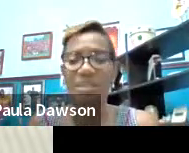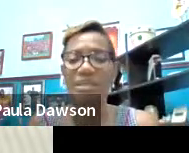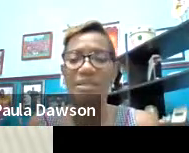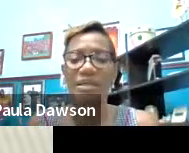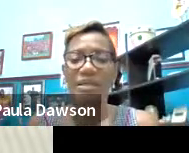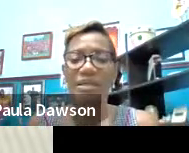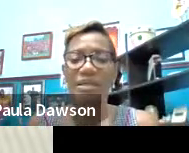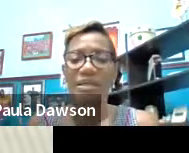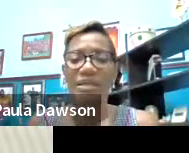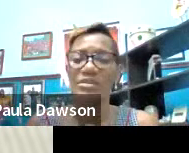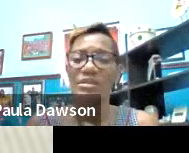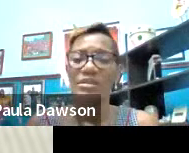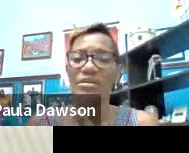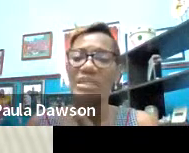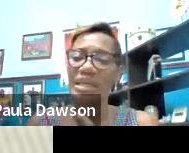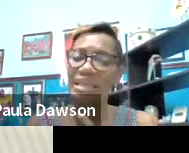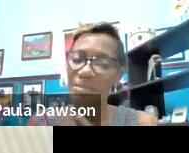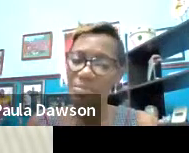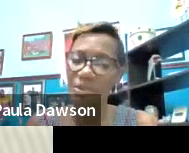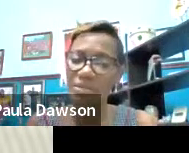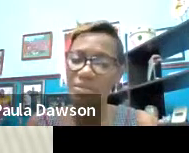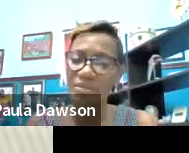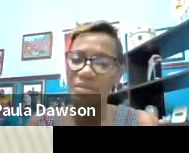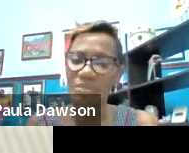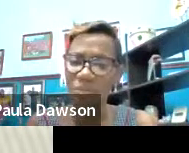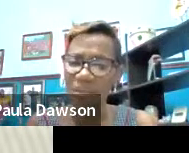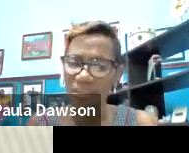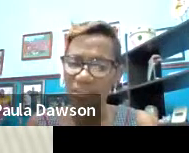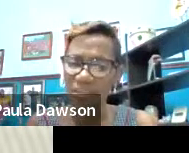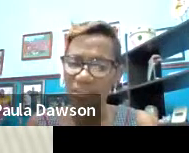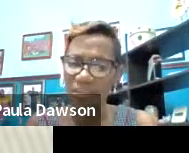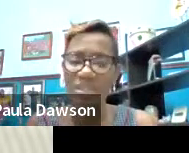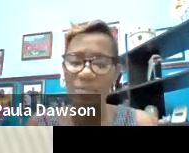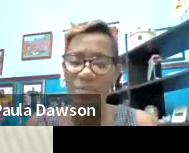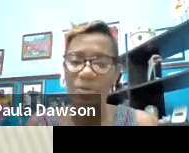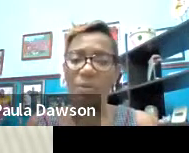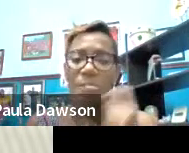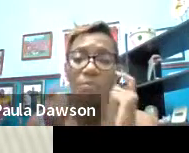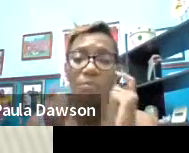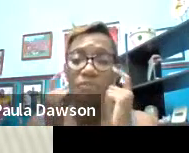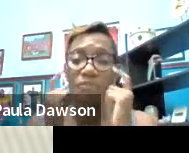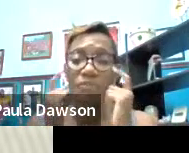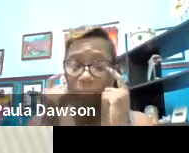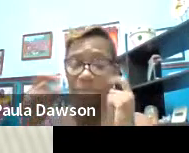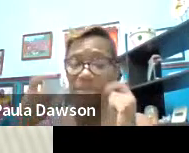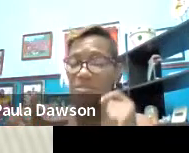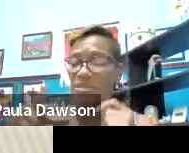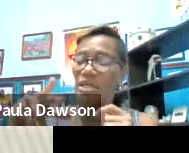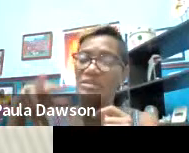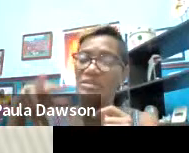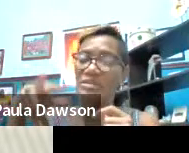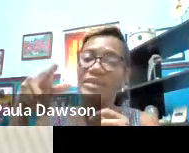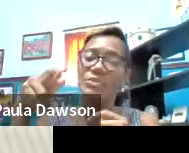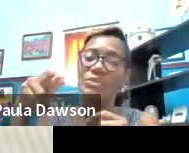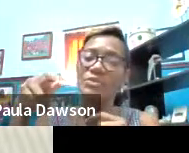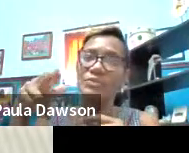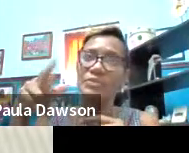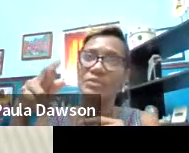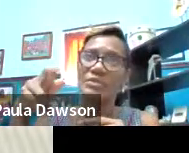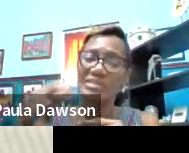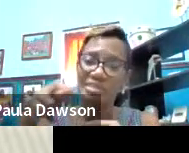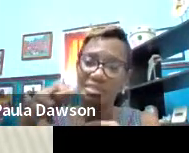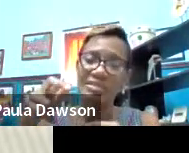wasn't walking. And she said, me can lap her now. I'm like, what? What do you mean lap her? Before, because the child's legs